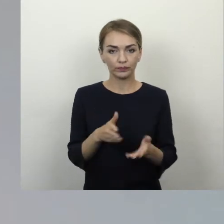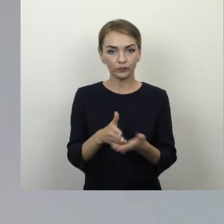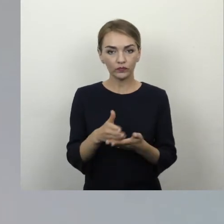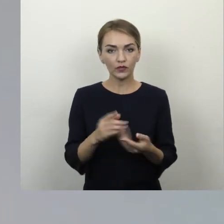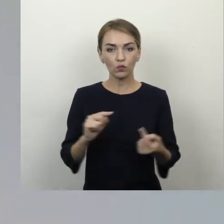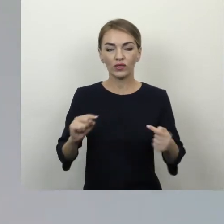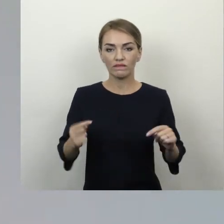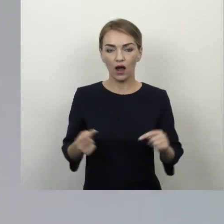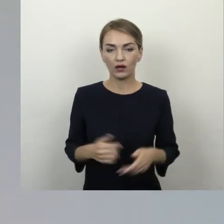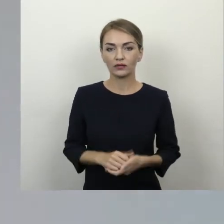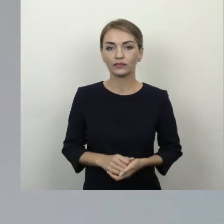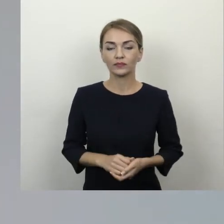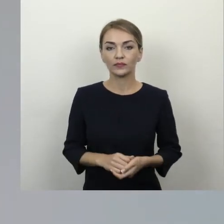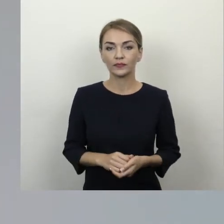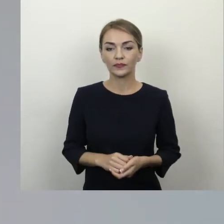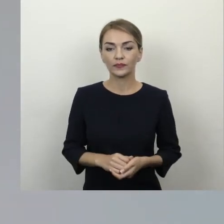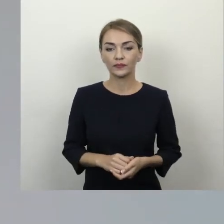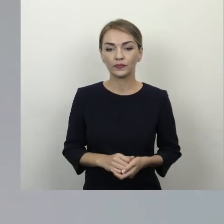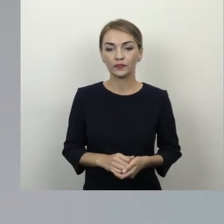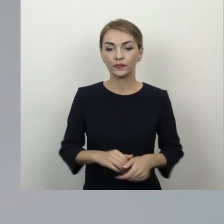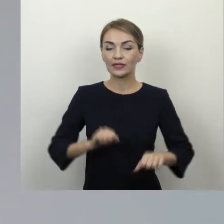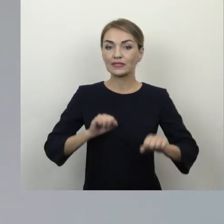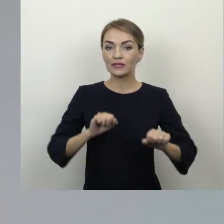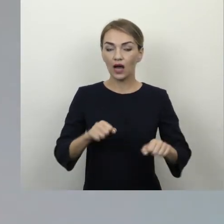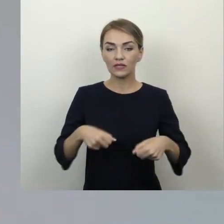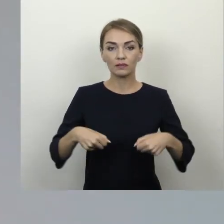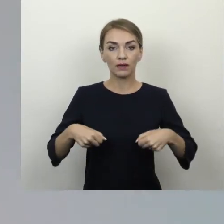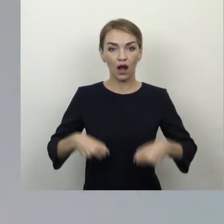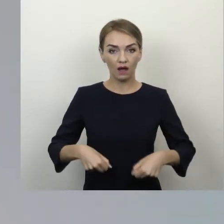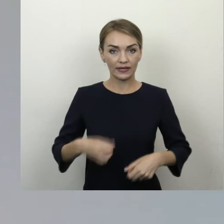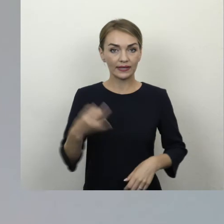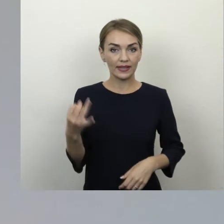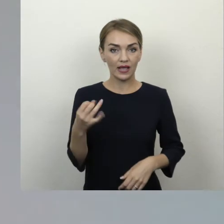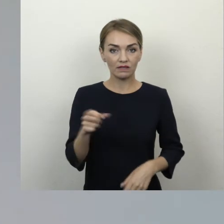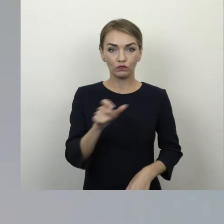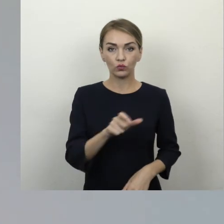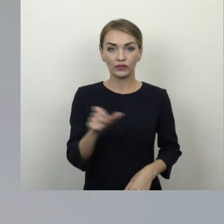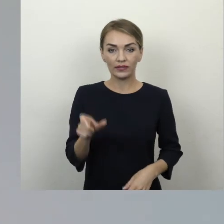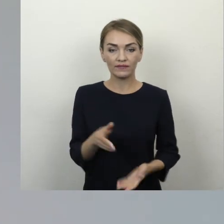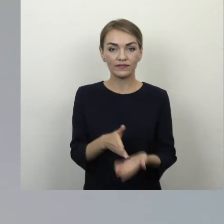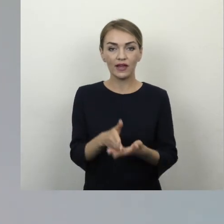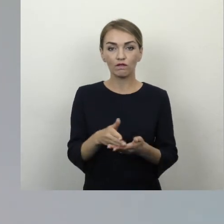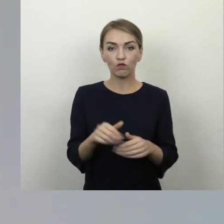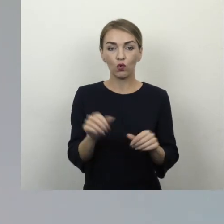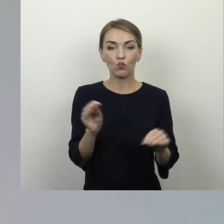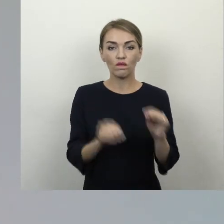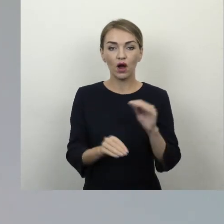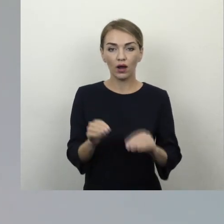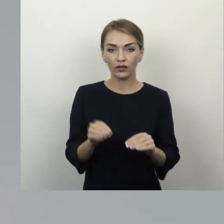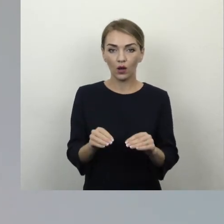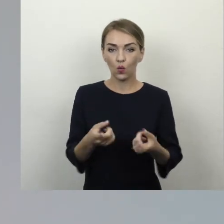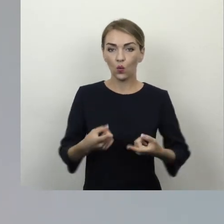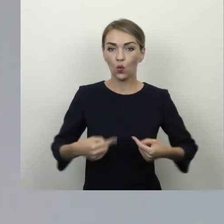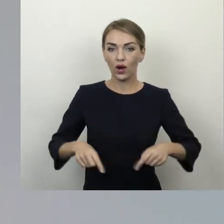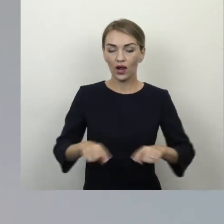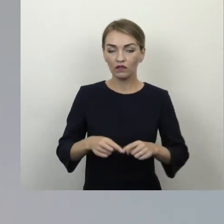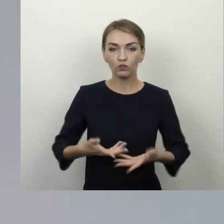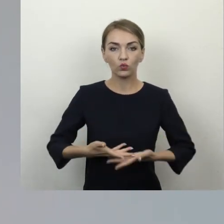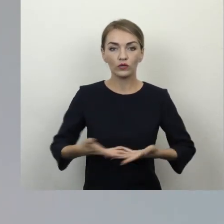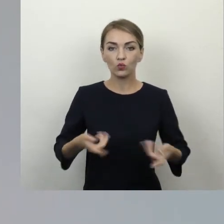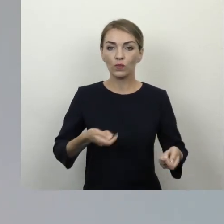by the checks and balances mechanism. The protection of the right and the interest of people as